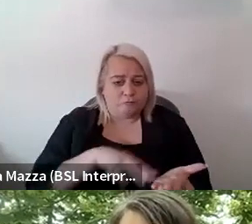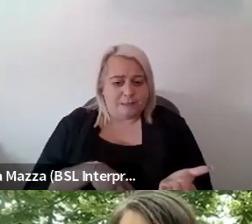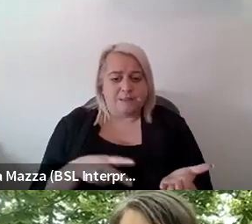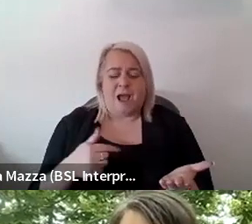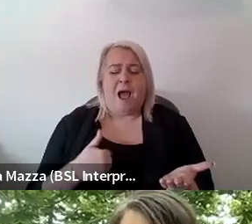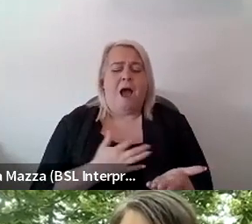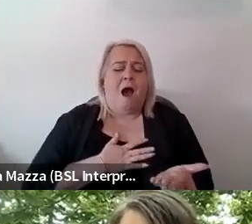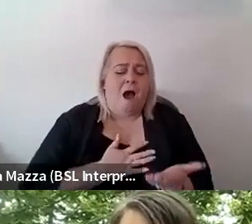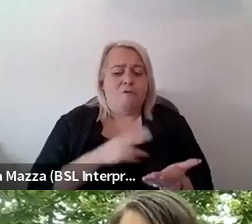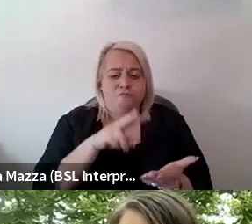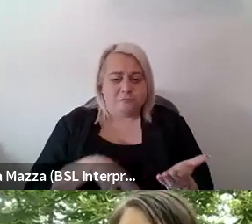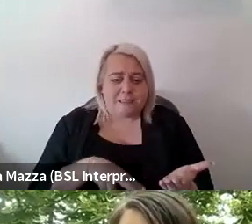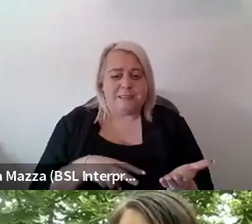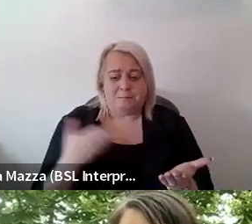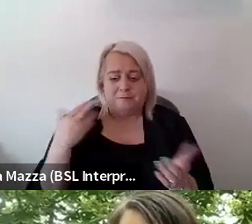love reading now.